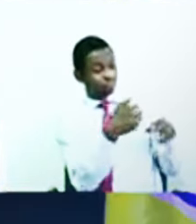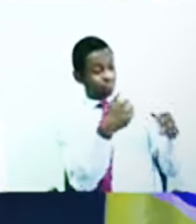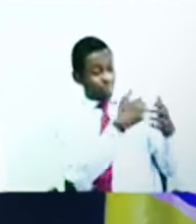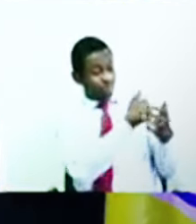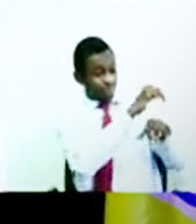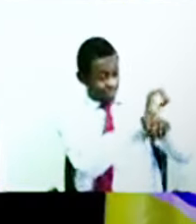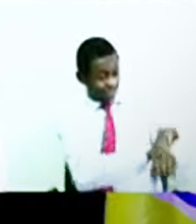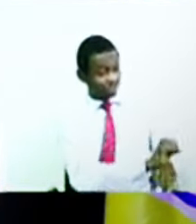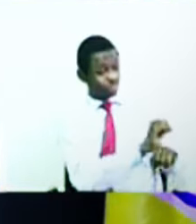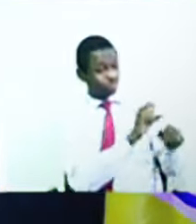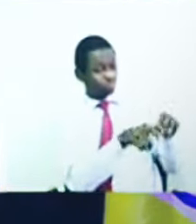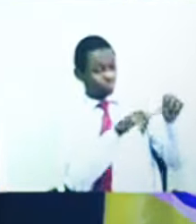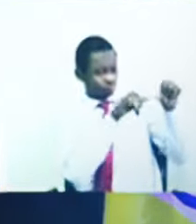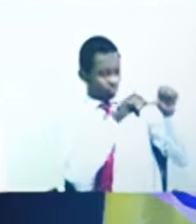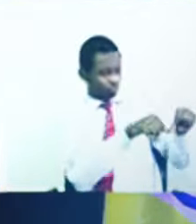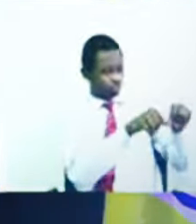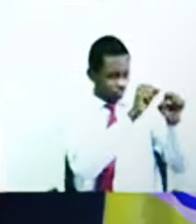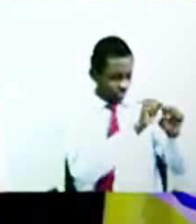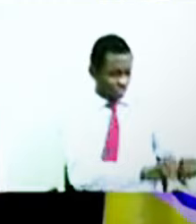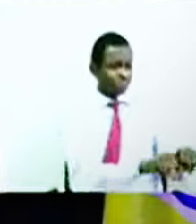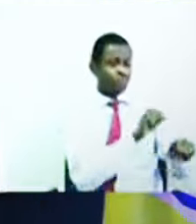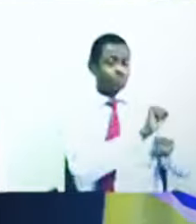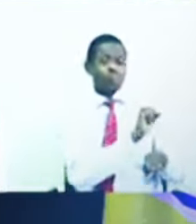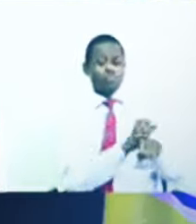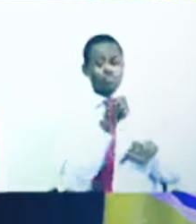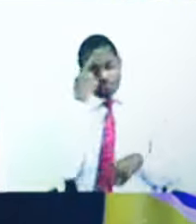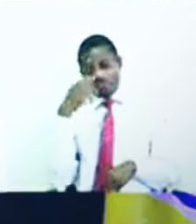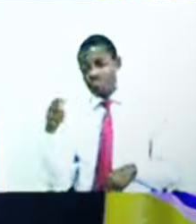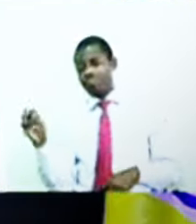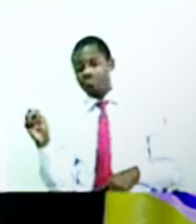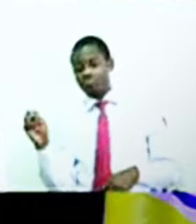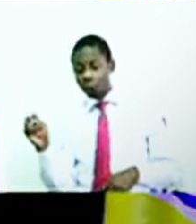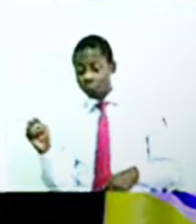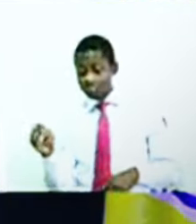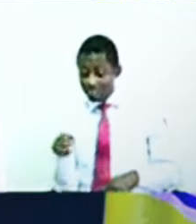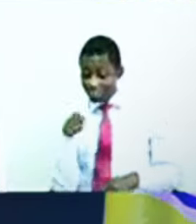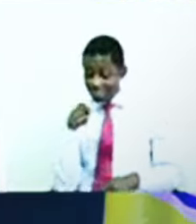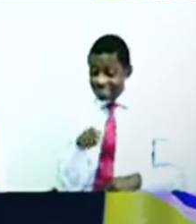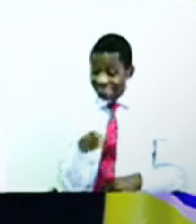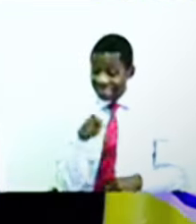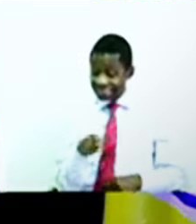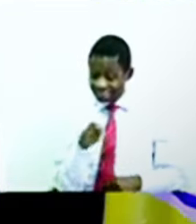You see, we are not talking about unbelievers here.